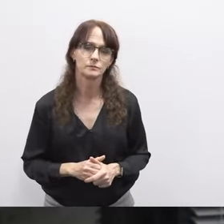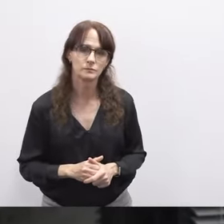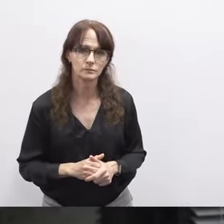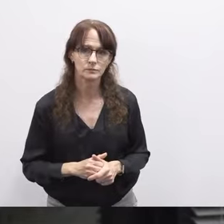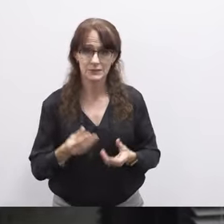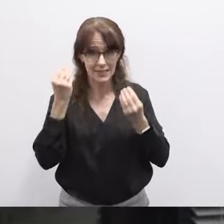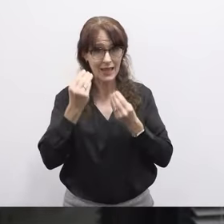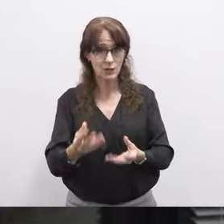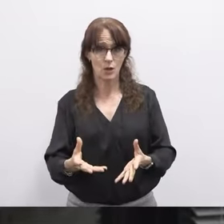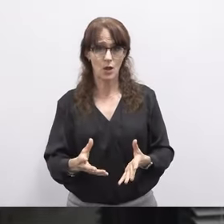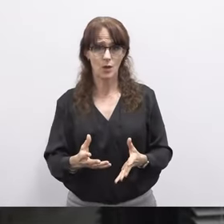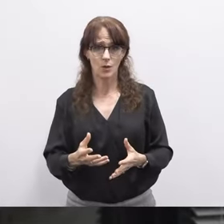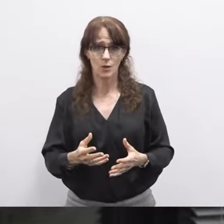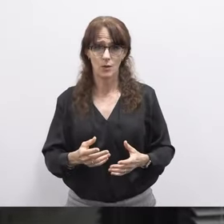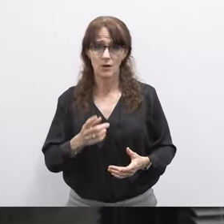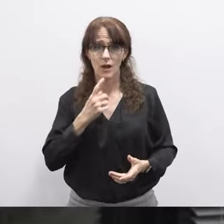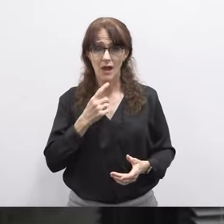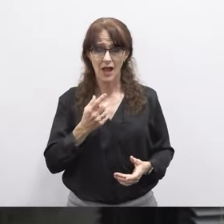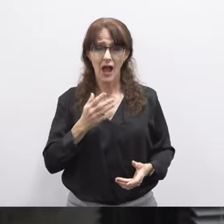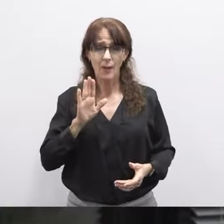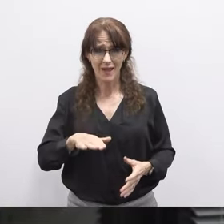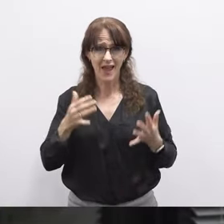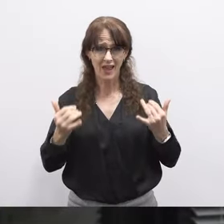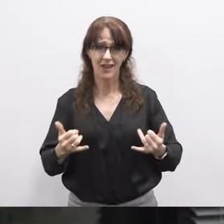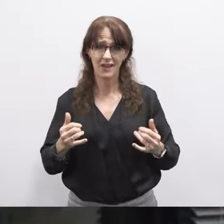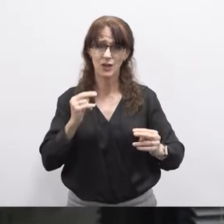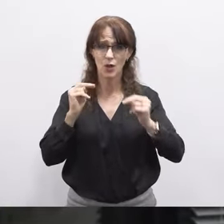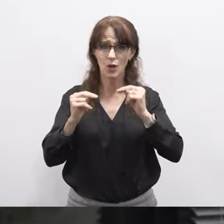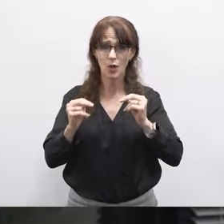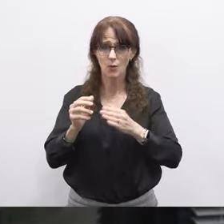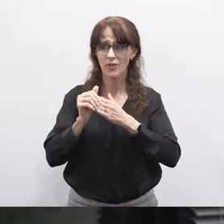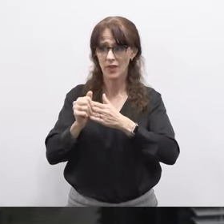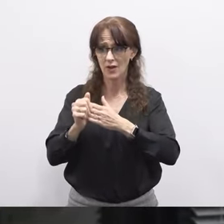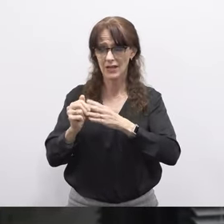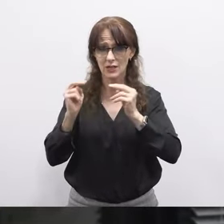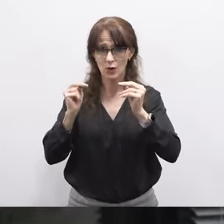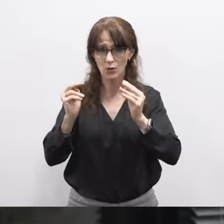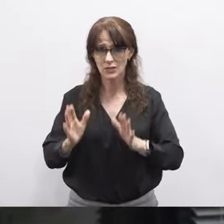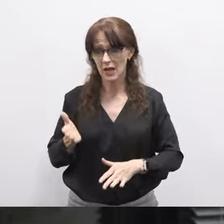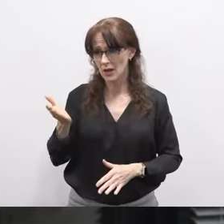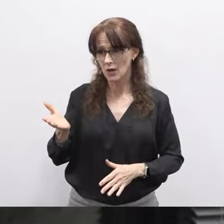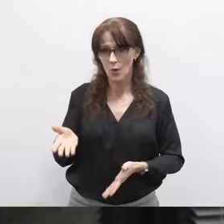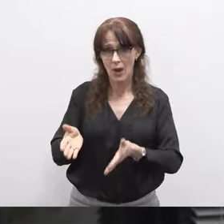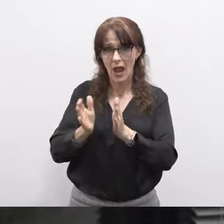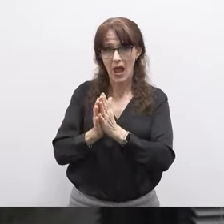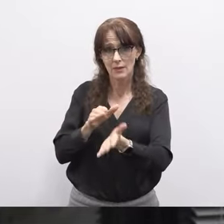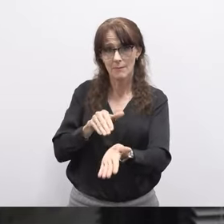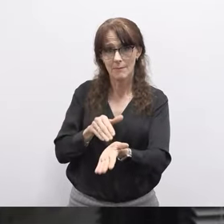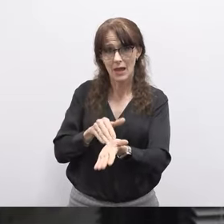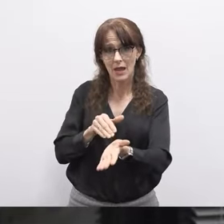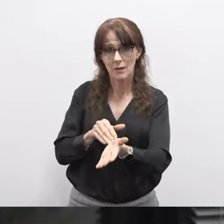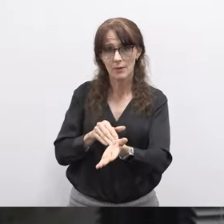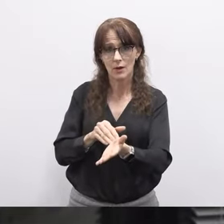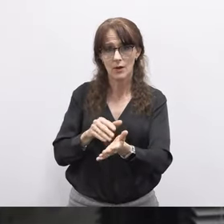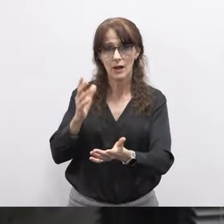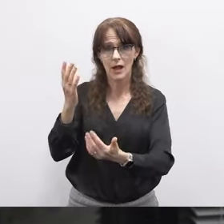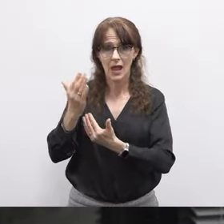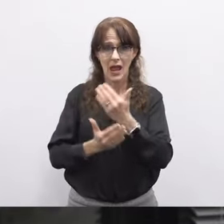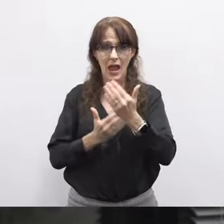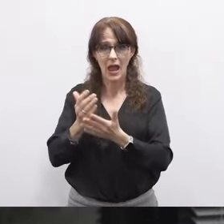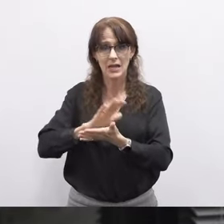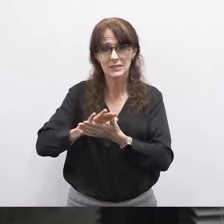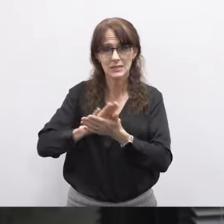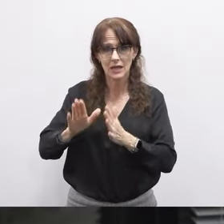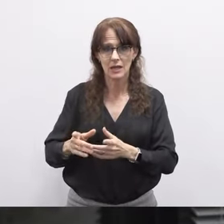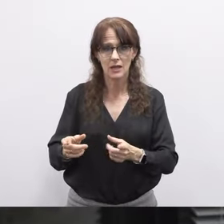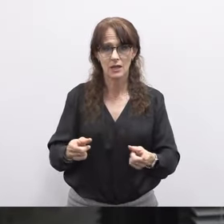just to let you know how bad it's gotten when we negotiate with your lead negotiator, we asked for medical grade hand sanitizer, what you